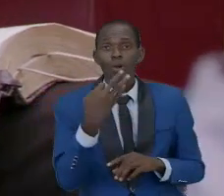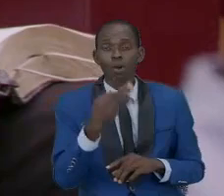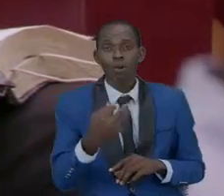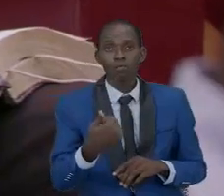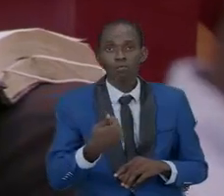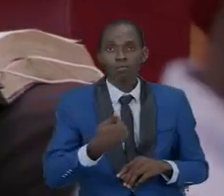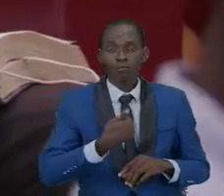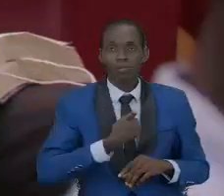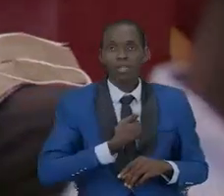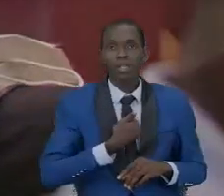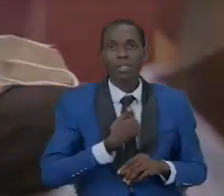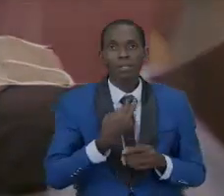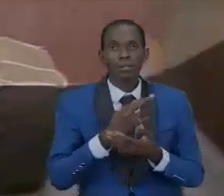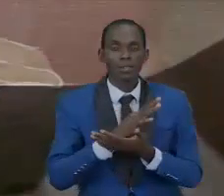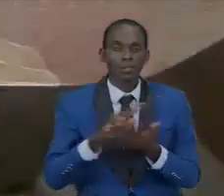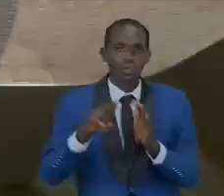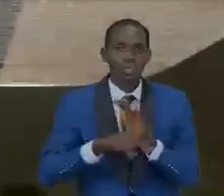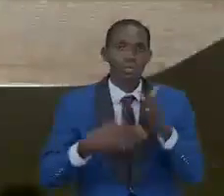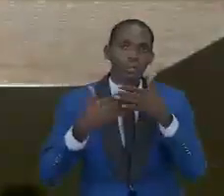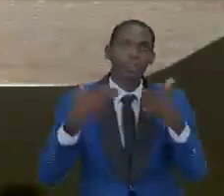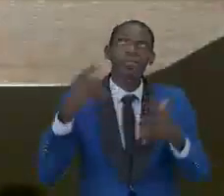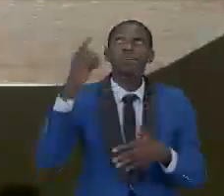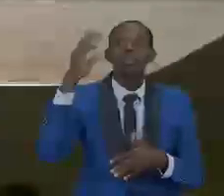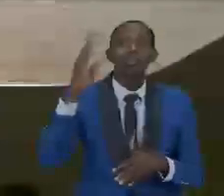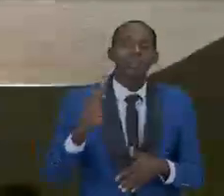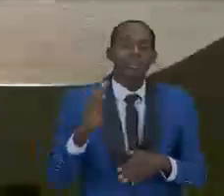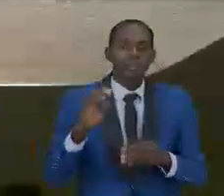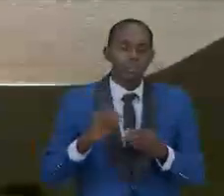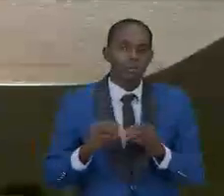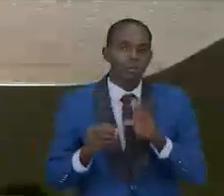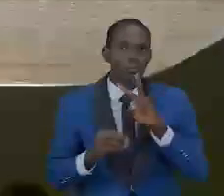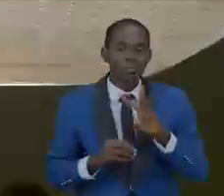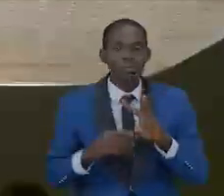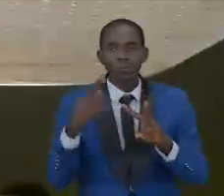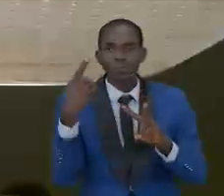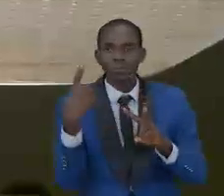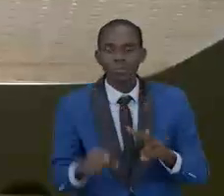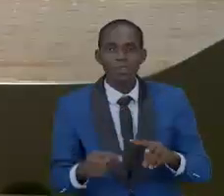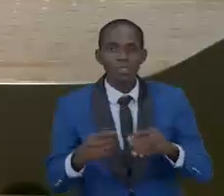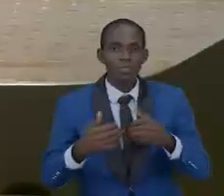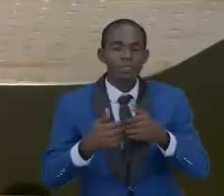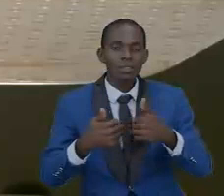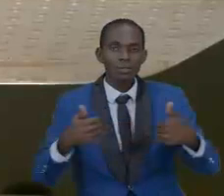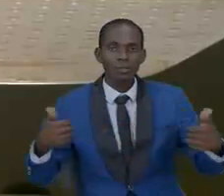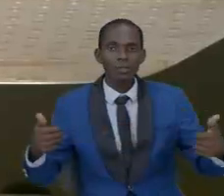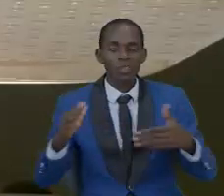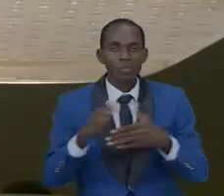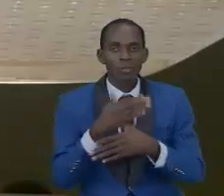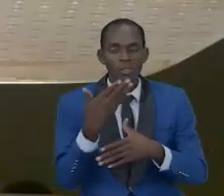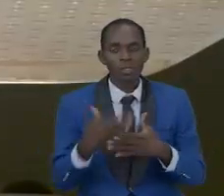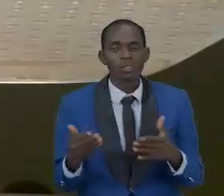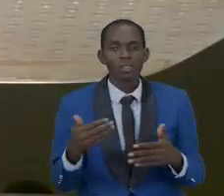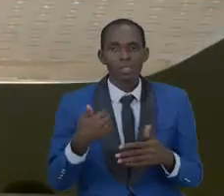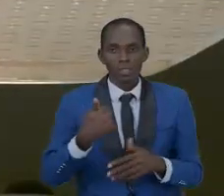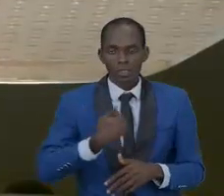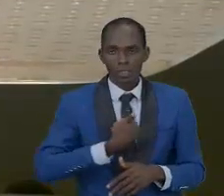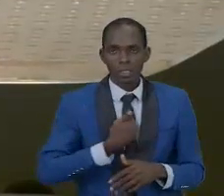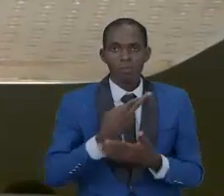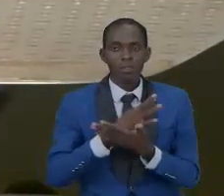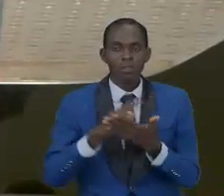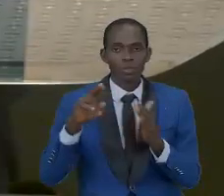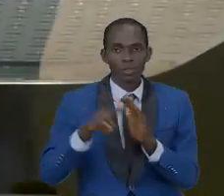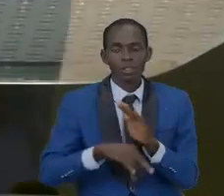number two the gulf between self-righteousness and true godliness